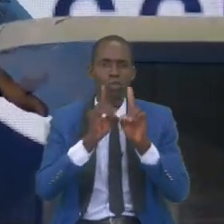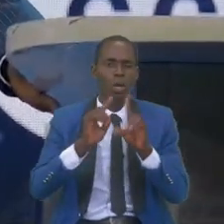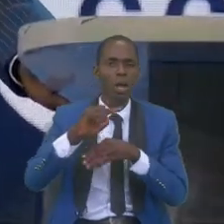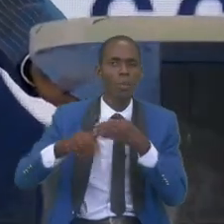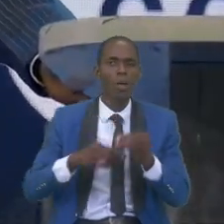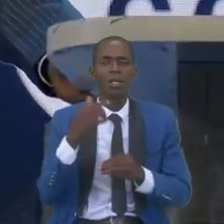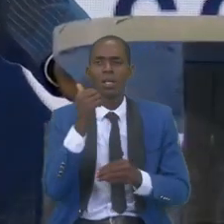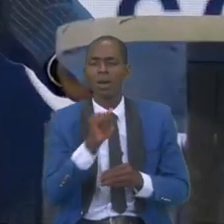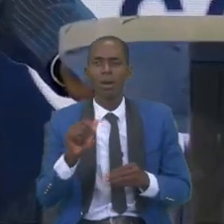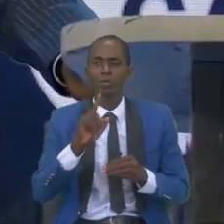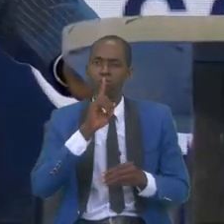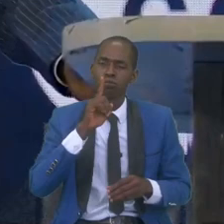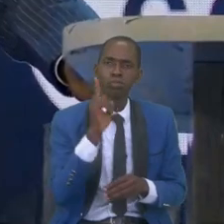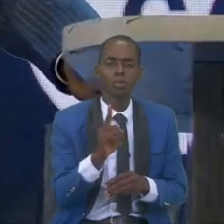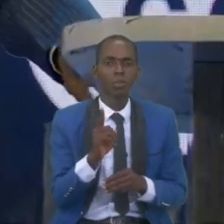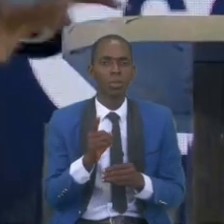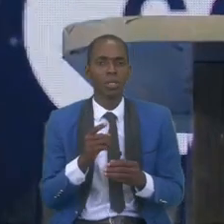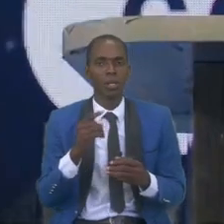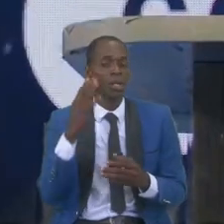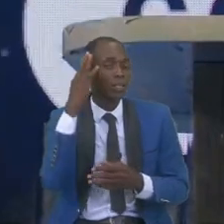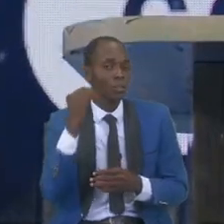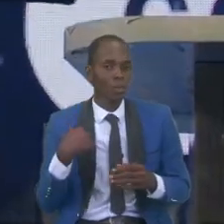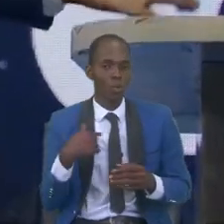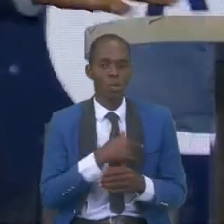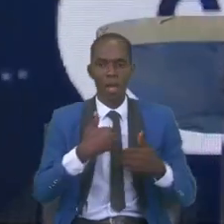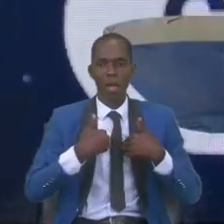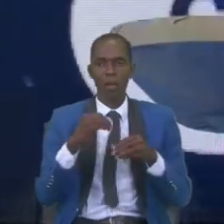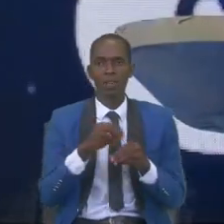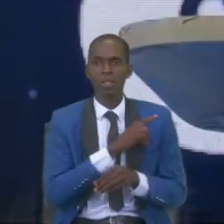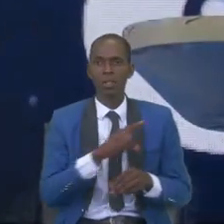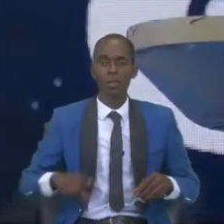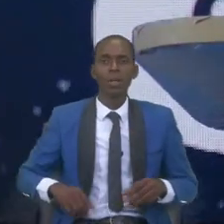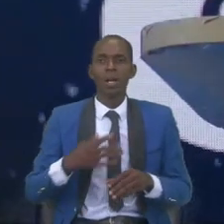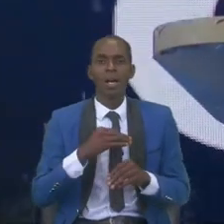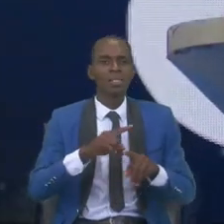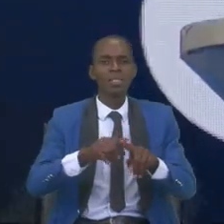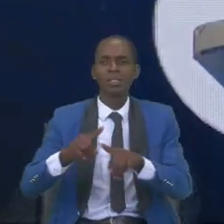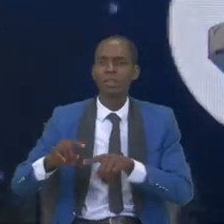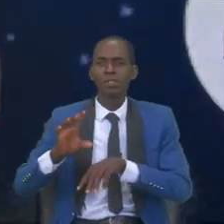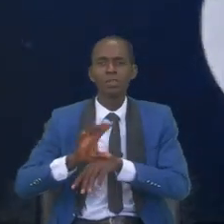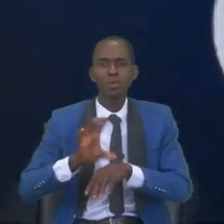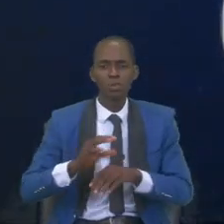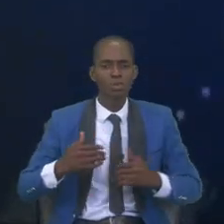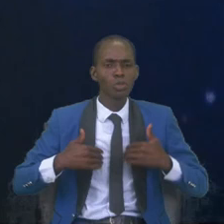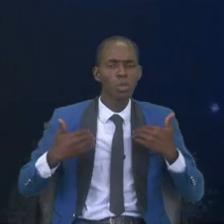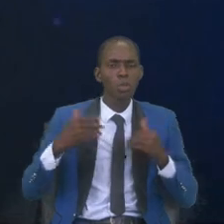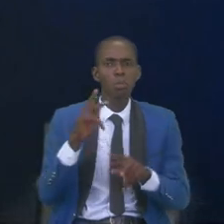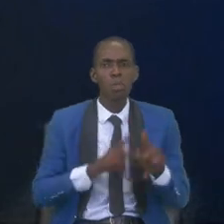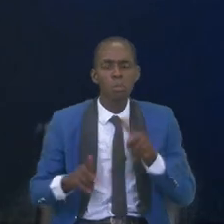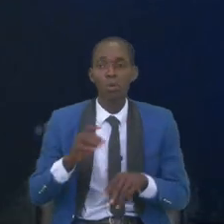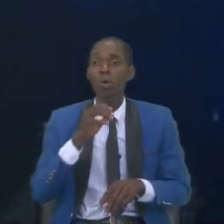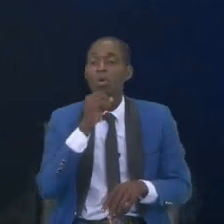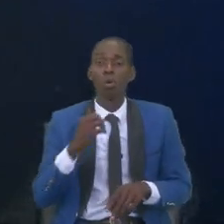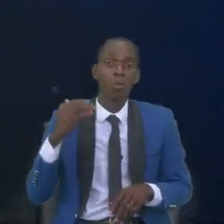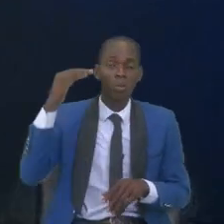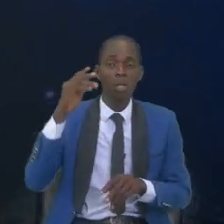definite experiences we have in the Lord. And it came from different denominations. Christians, young people and older people, and